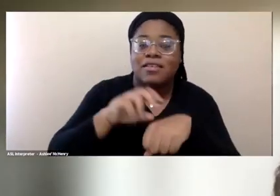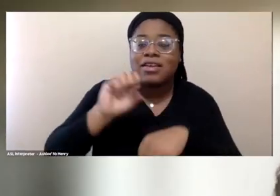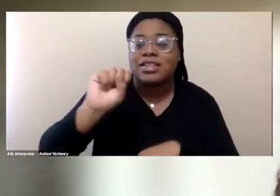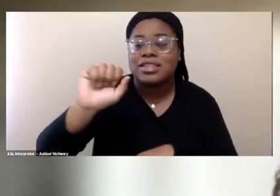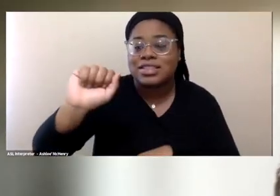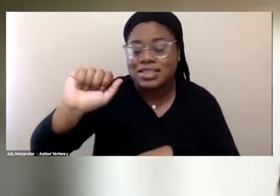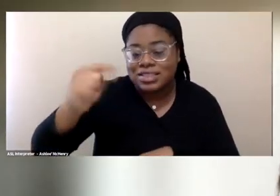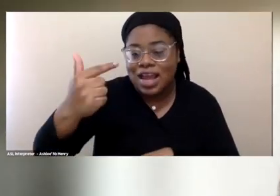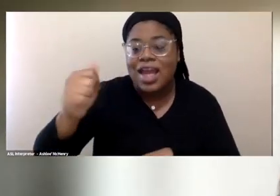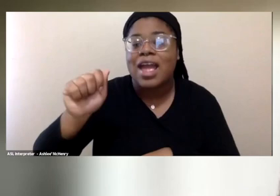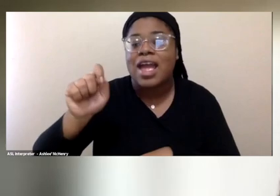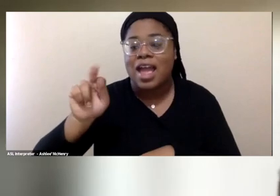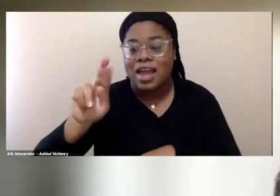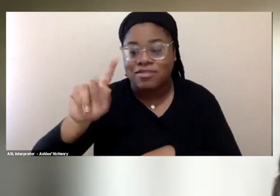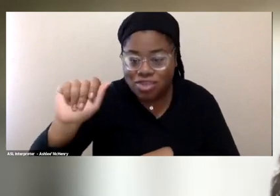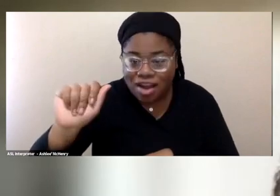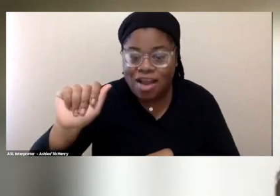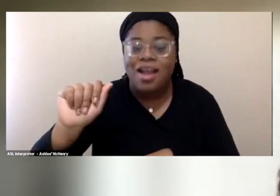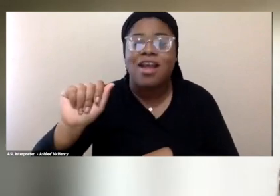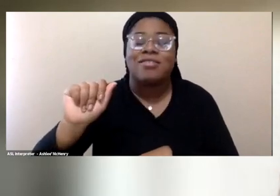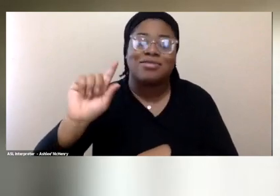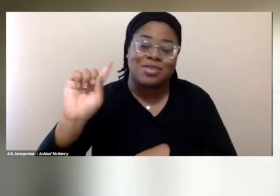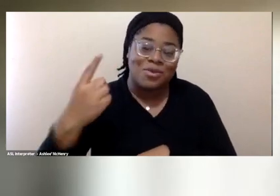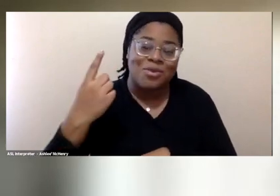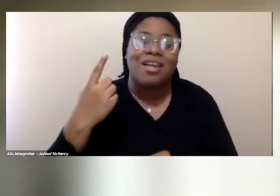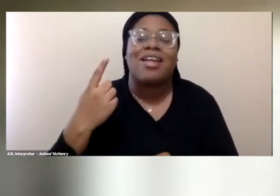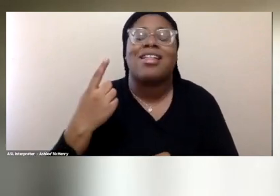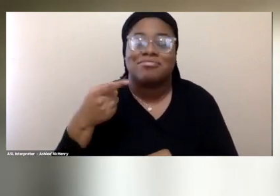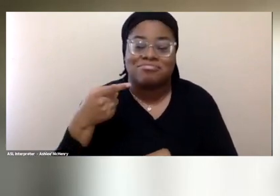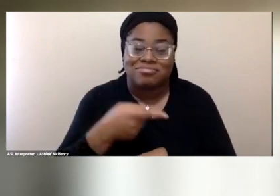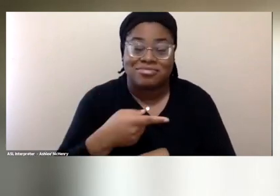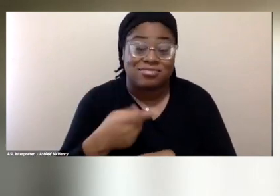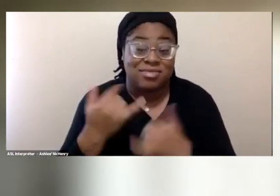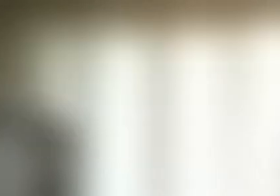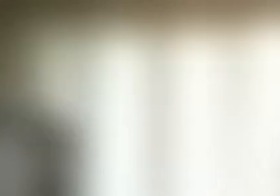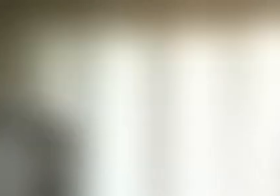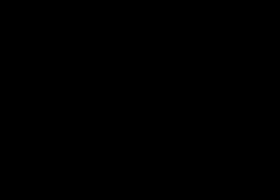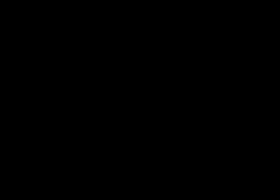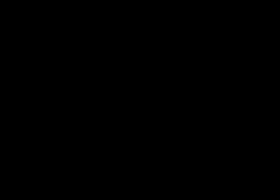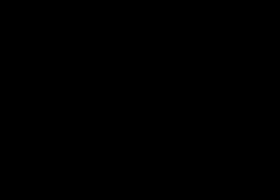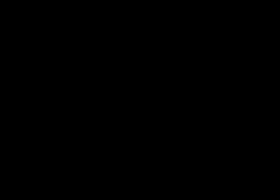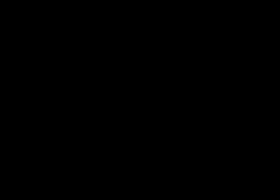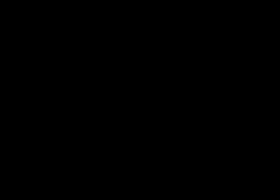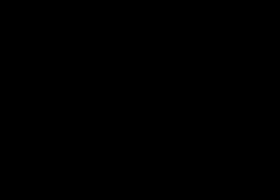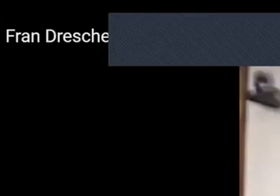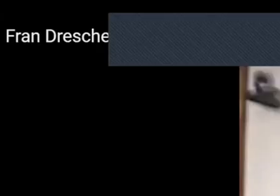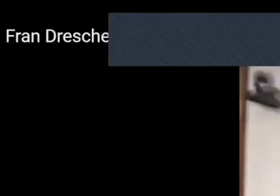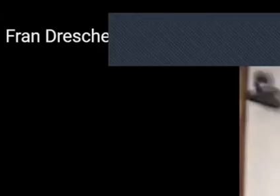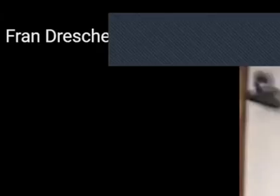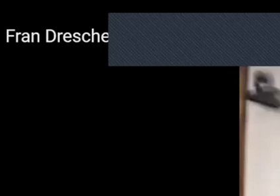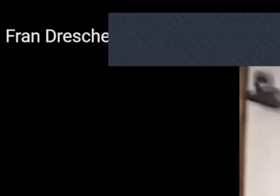SAG-AFTRA, the one and only Fran Drescher. Jasmine, let's play Fran's message.